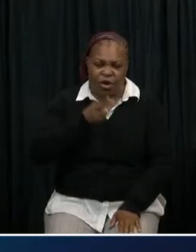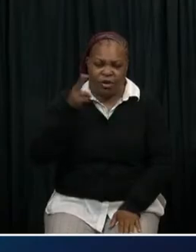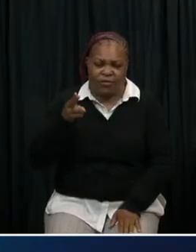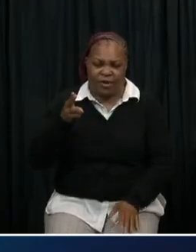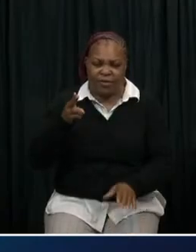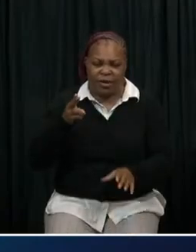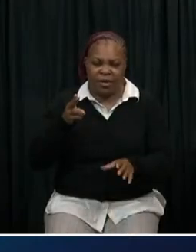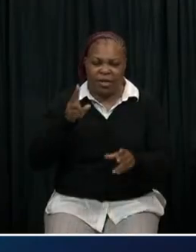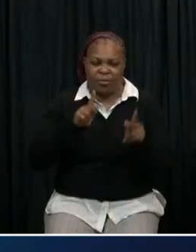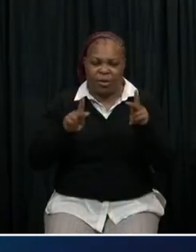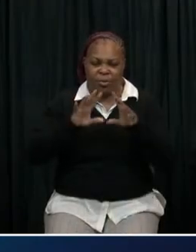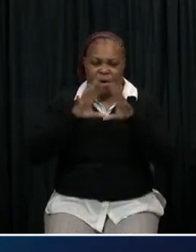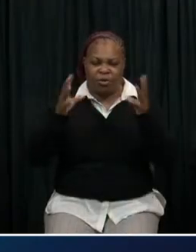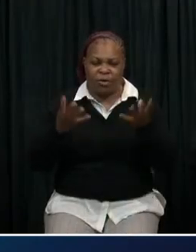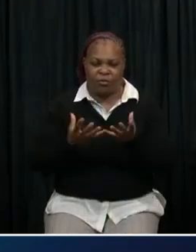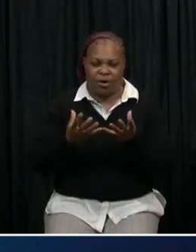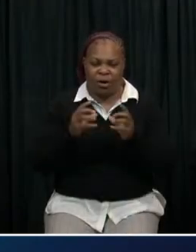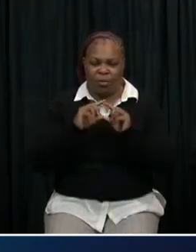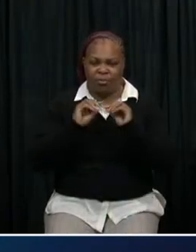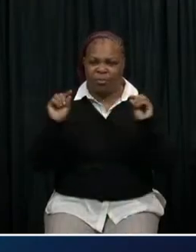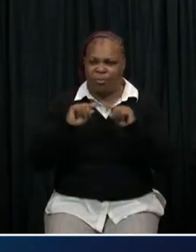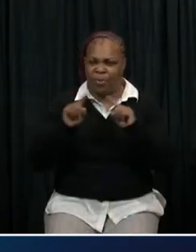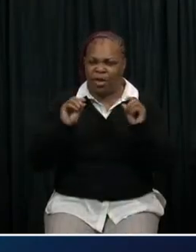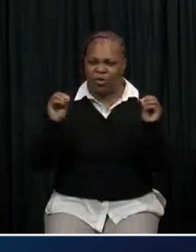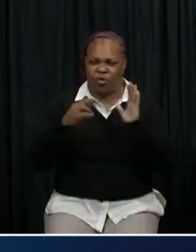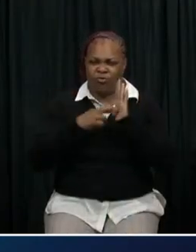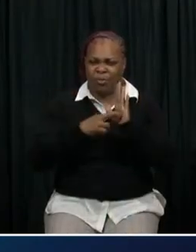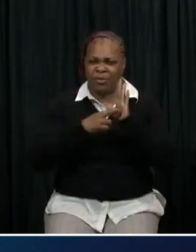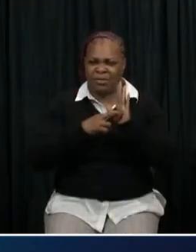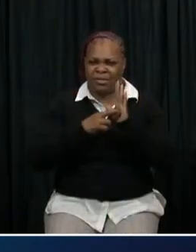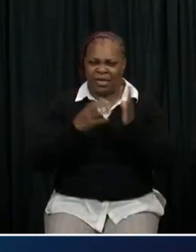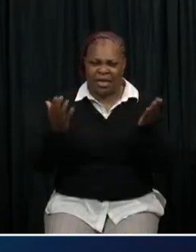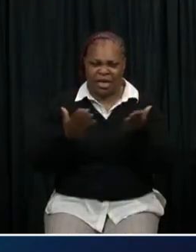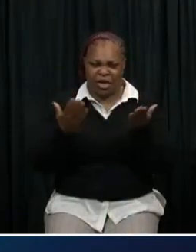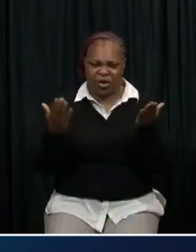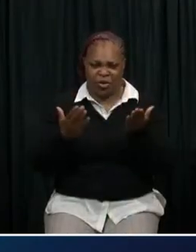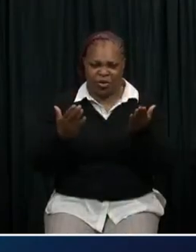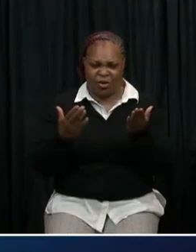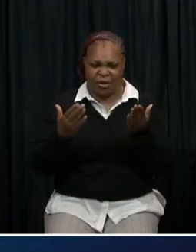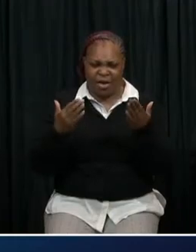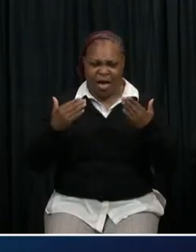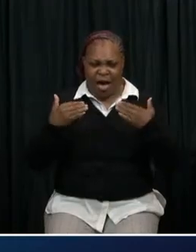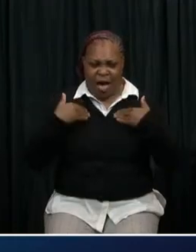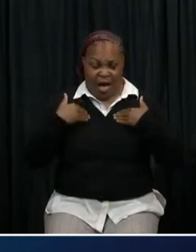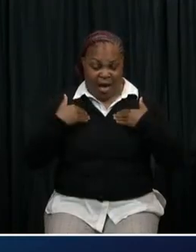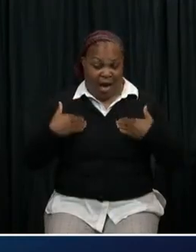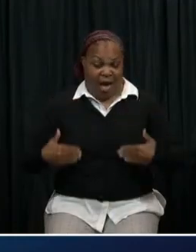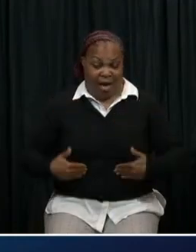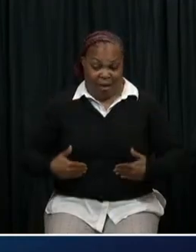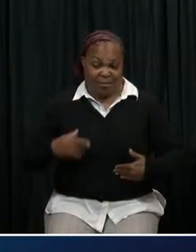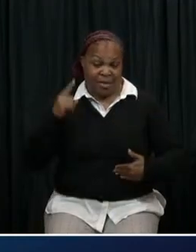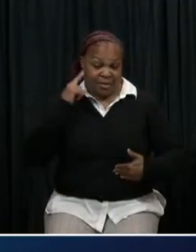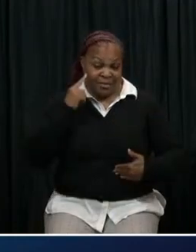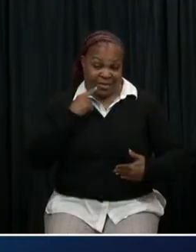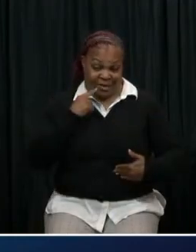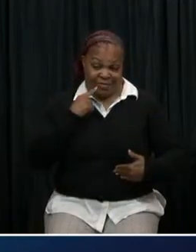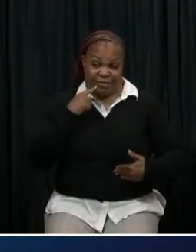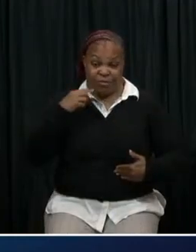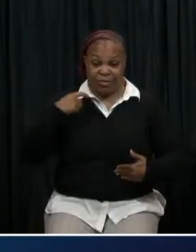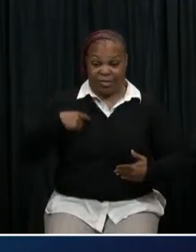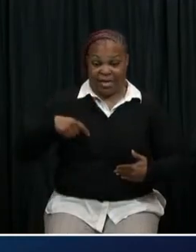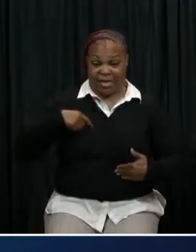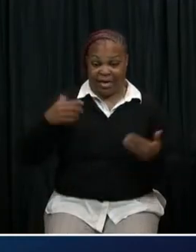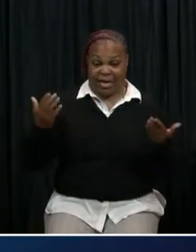and many, many people that are deaf that are not yet represented. I'm happy to be the representative as a deaf